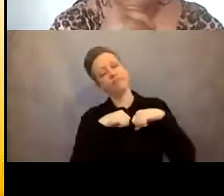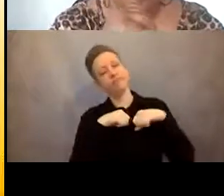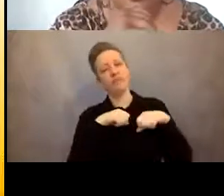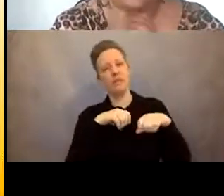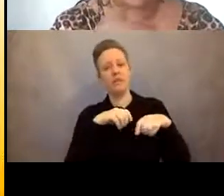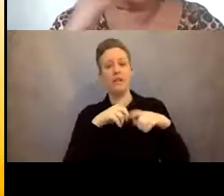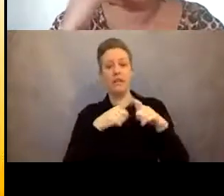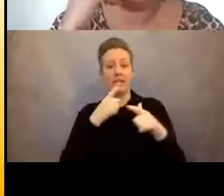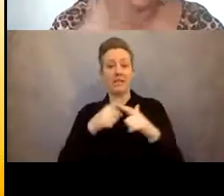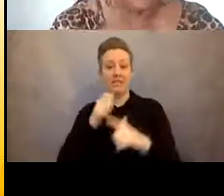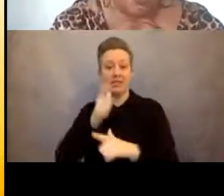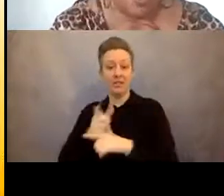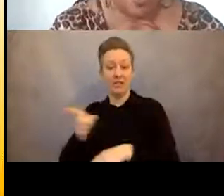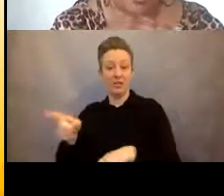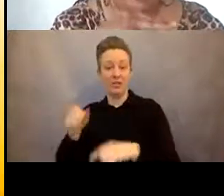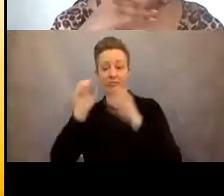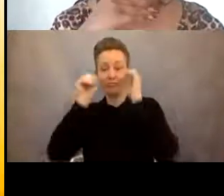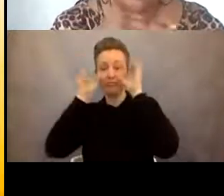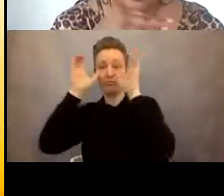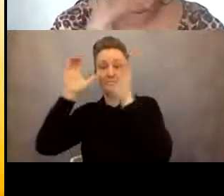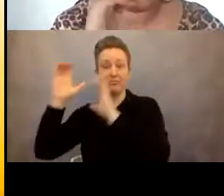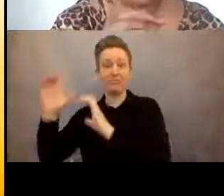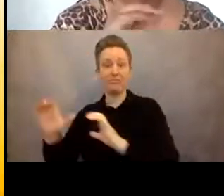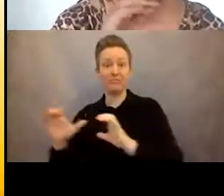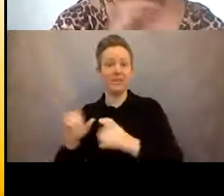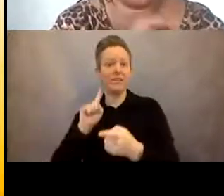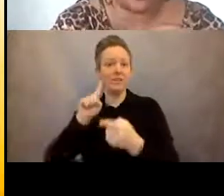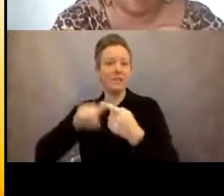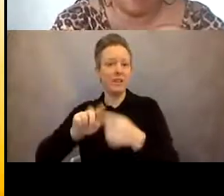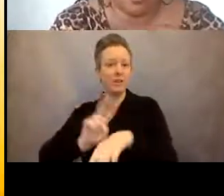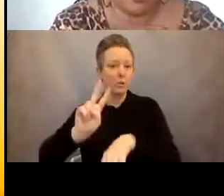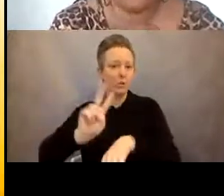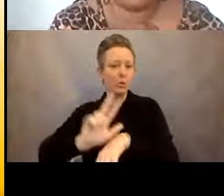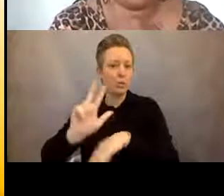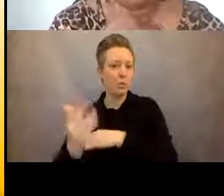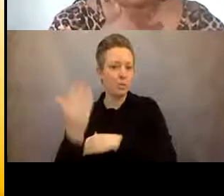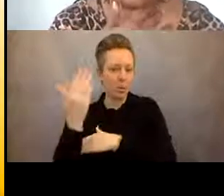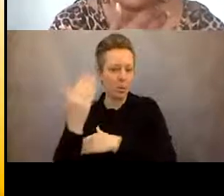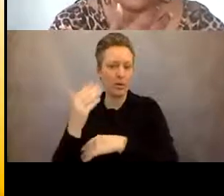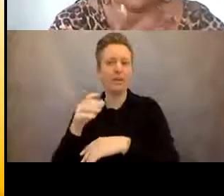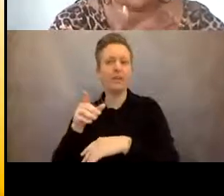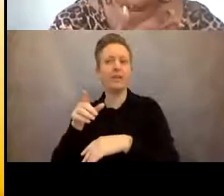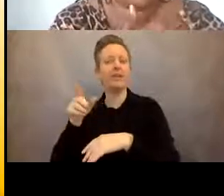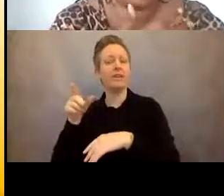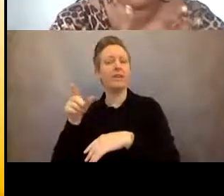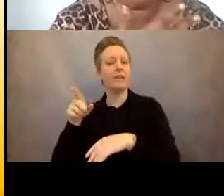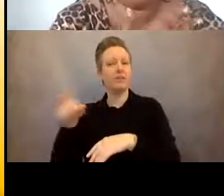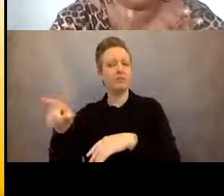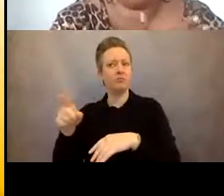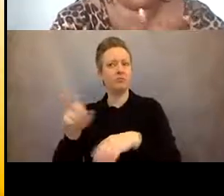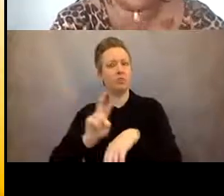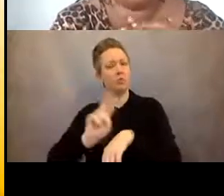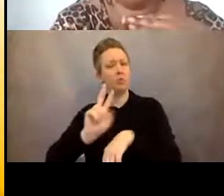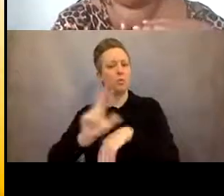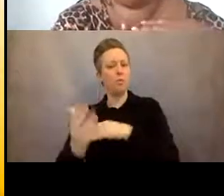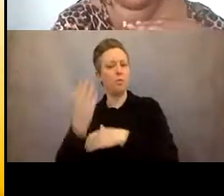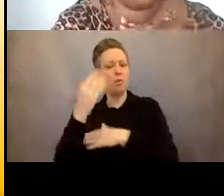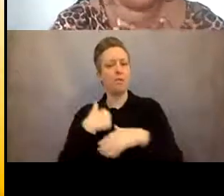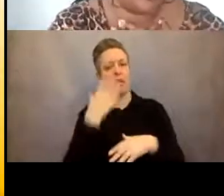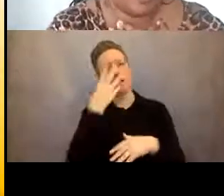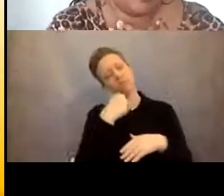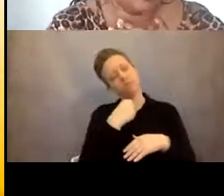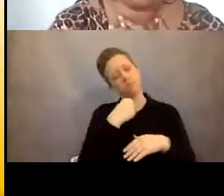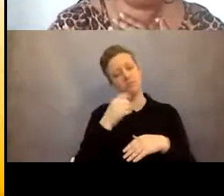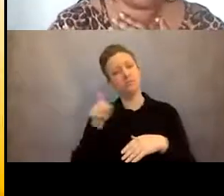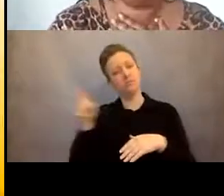very roughly nudged me awake and was like, Ayana, wake up. And I'm like, what's going on? Why are you waking me up? Like, I